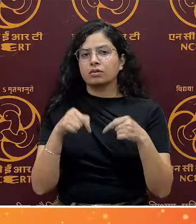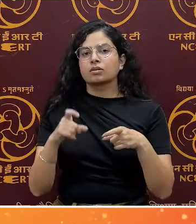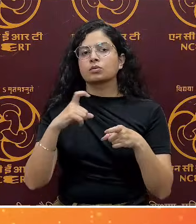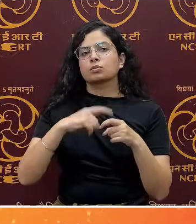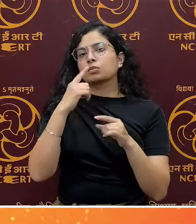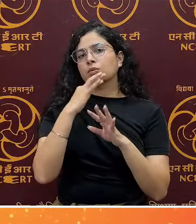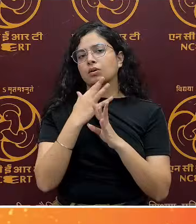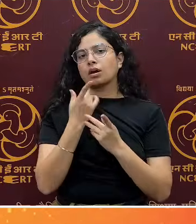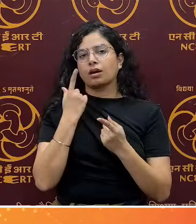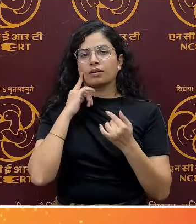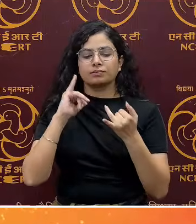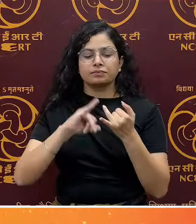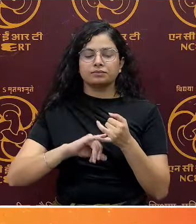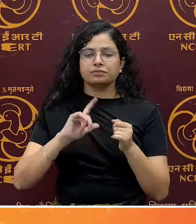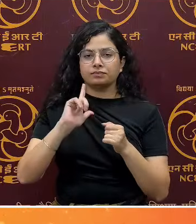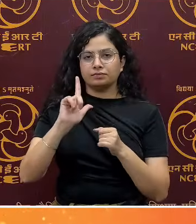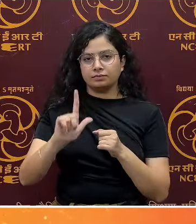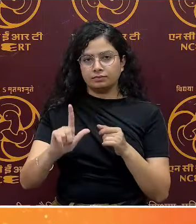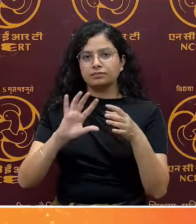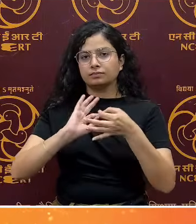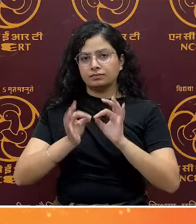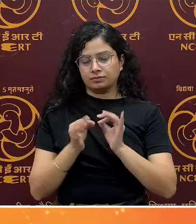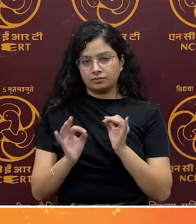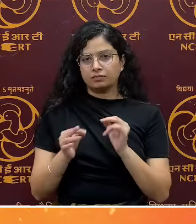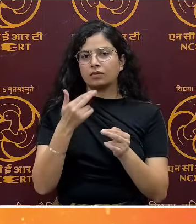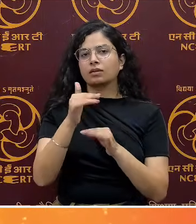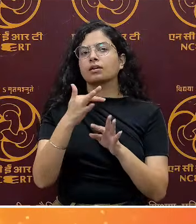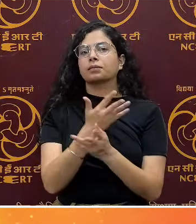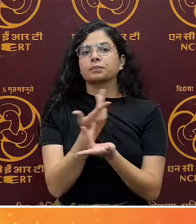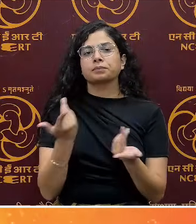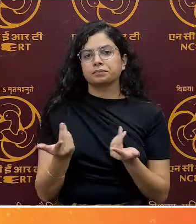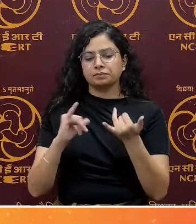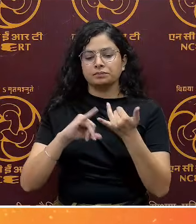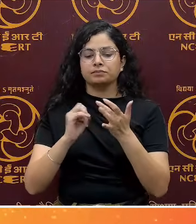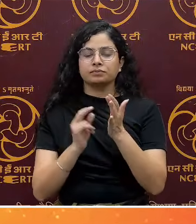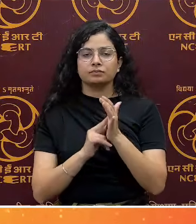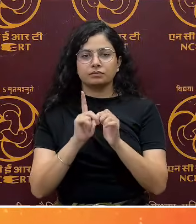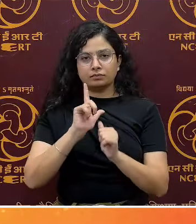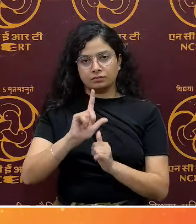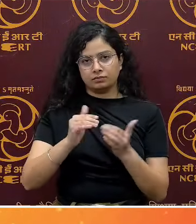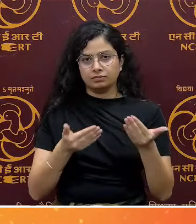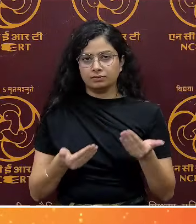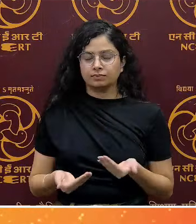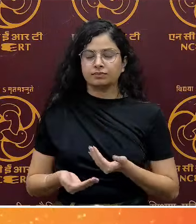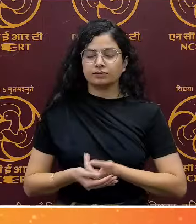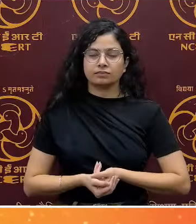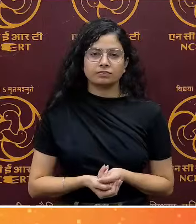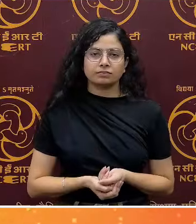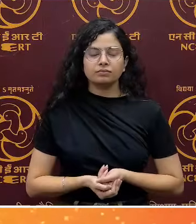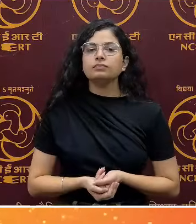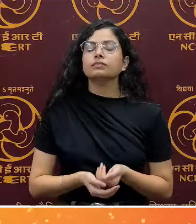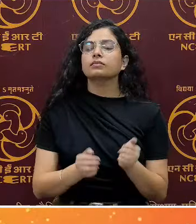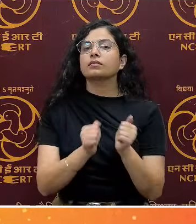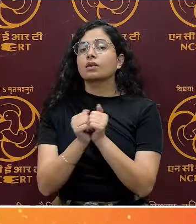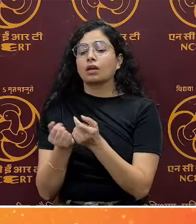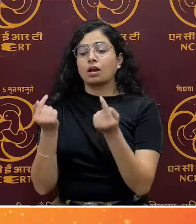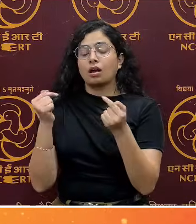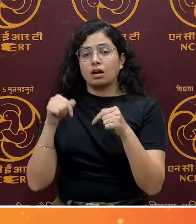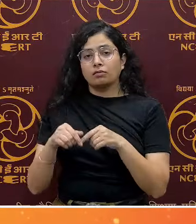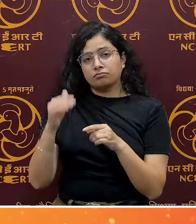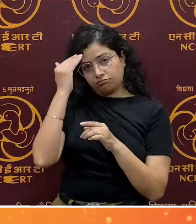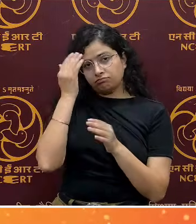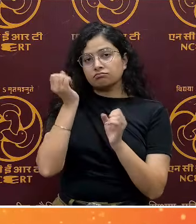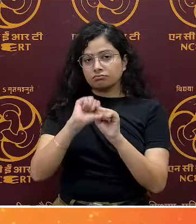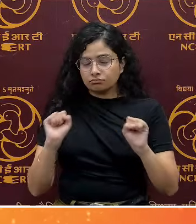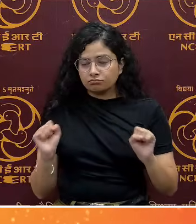joined by our Indian Sign Language interpreter, Miss Sonal. So Sonal, I also welcome you to this session. And now I know